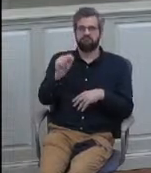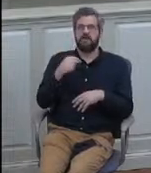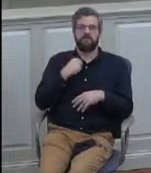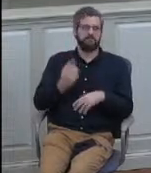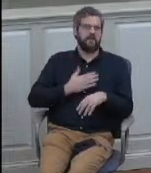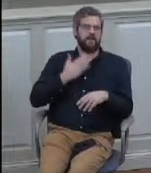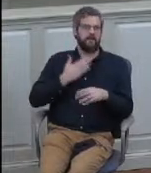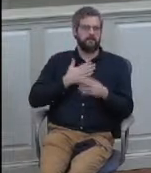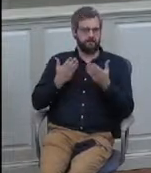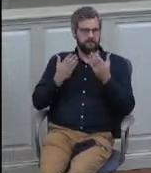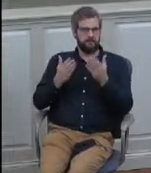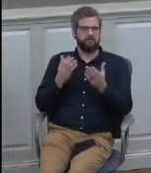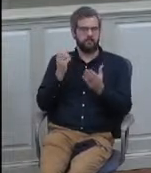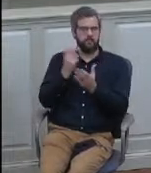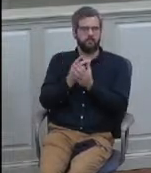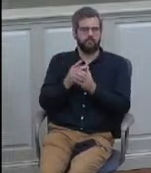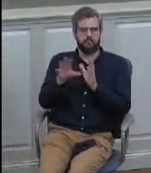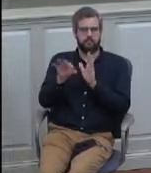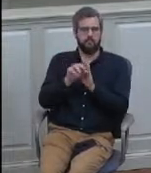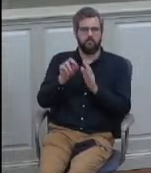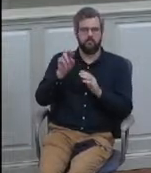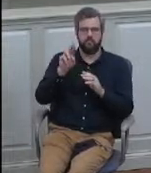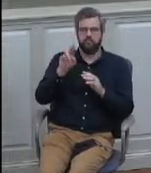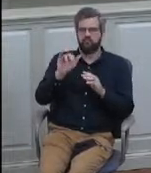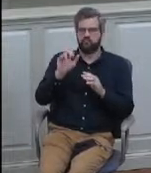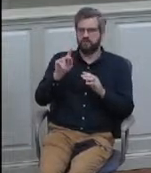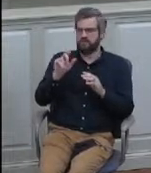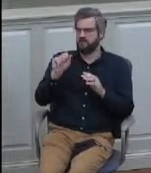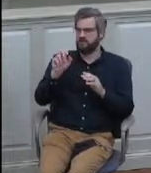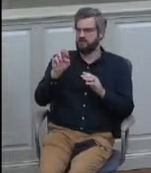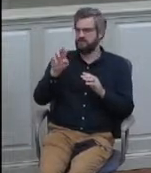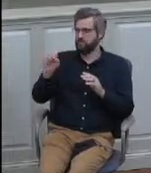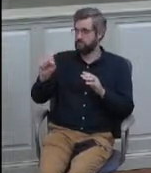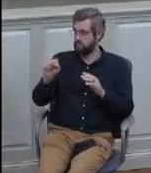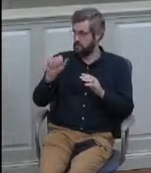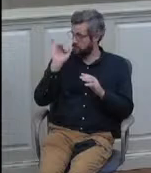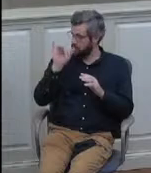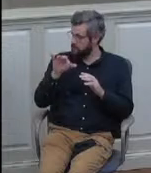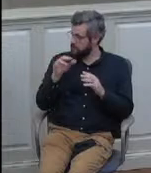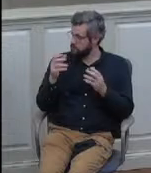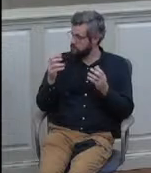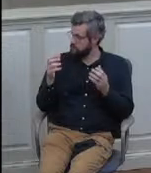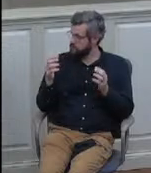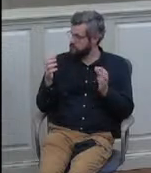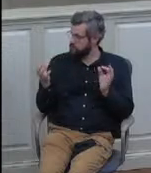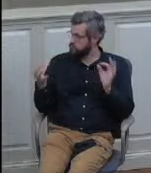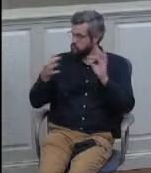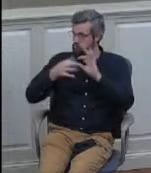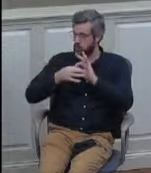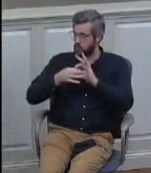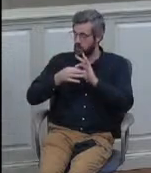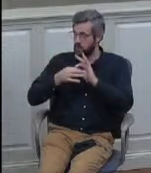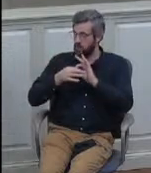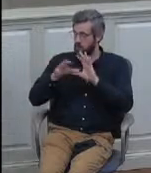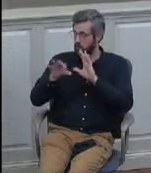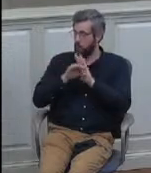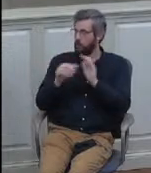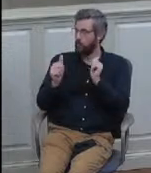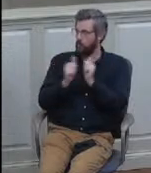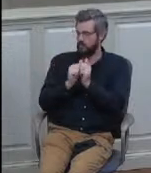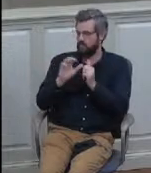motion to approve Rick Sears as this is a joint appointment, correct? Correct. the joint appointment with the